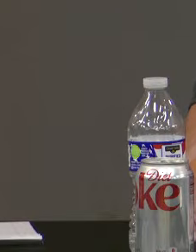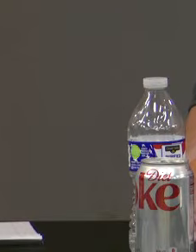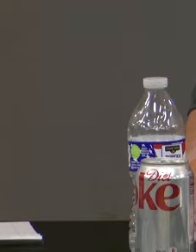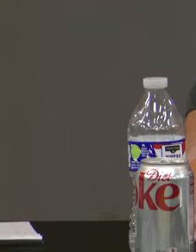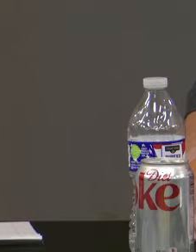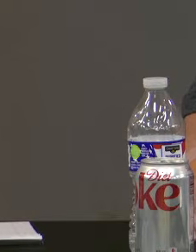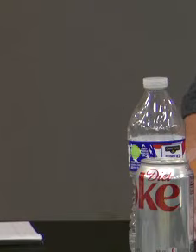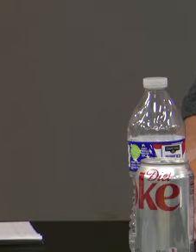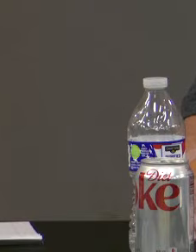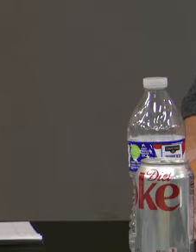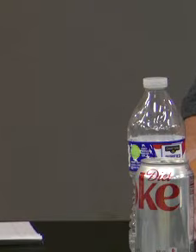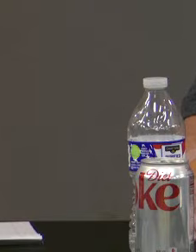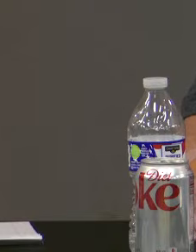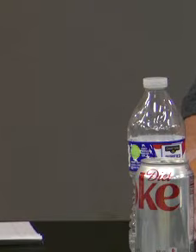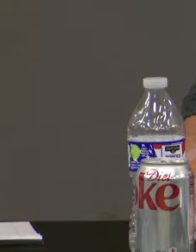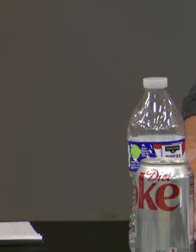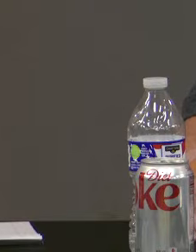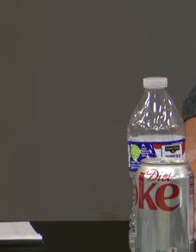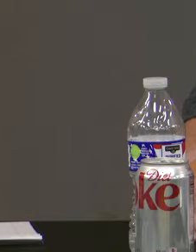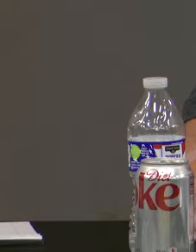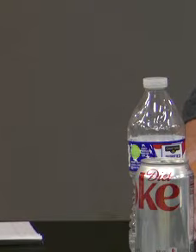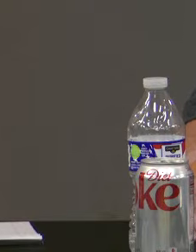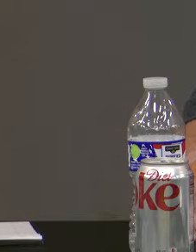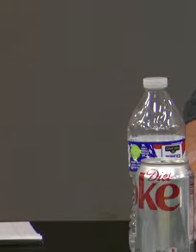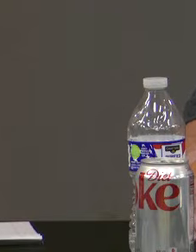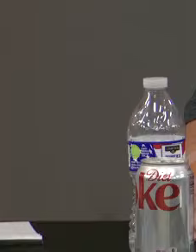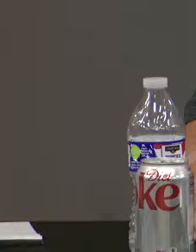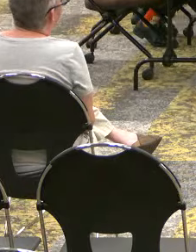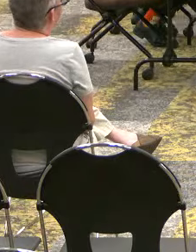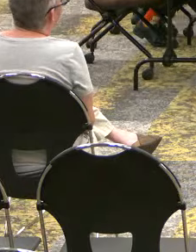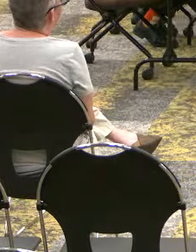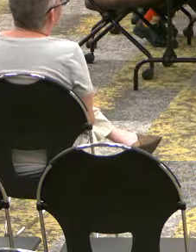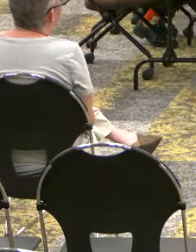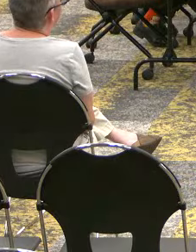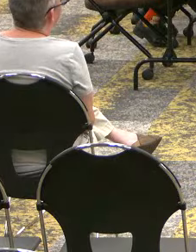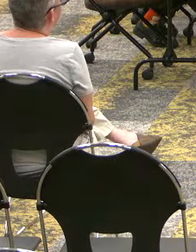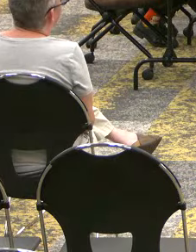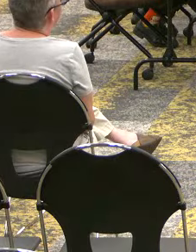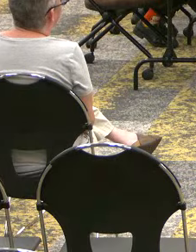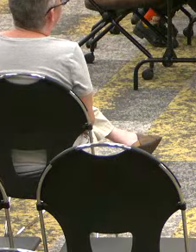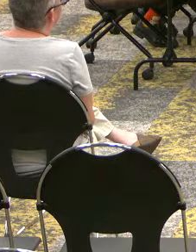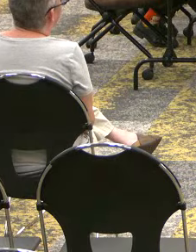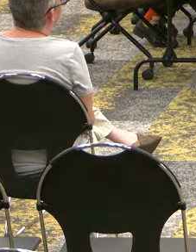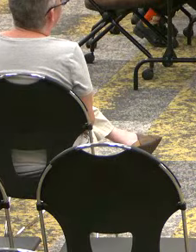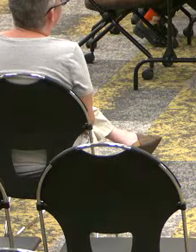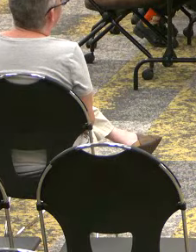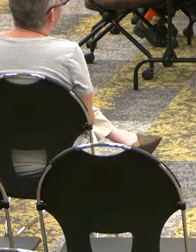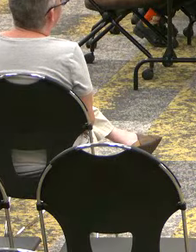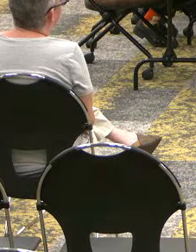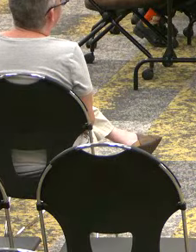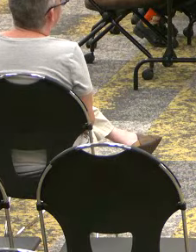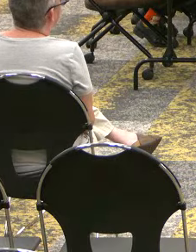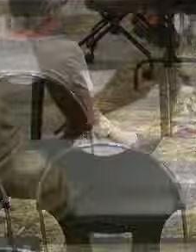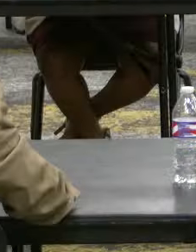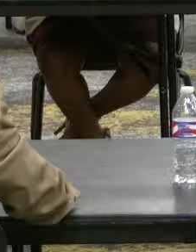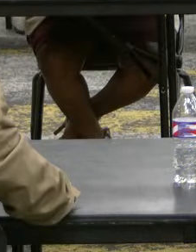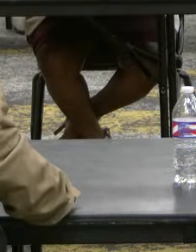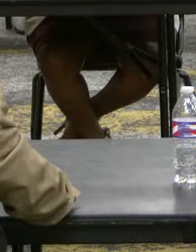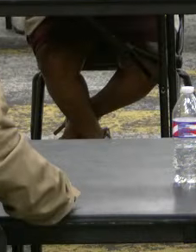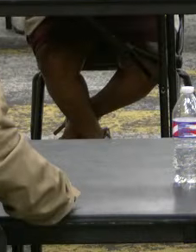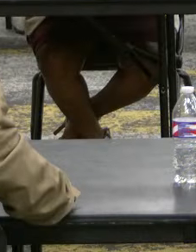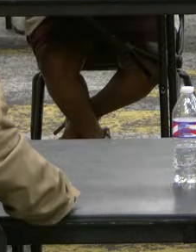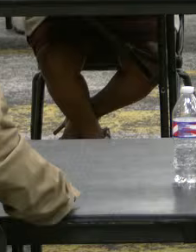Mr. Chair, I would like to move that we approve the minutes of the closed session from